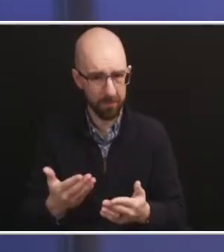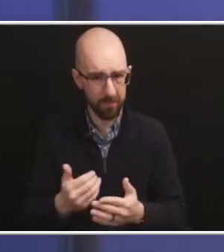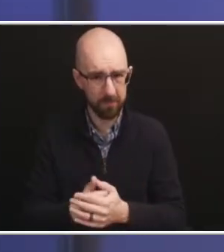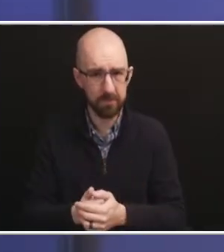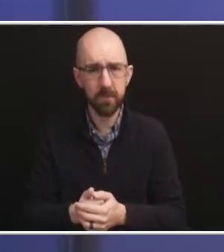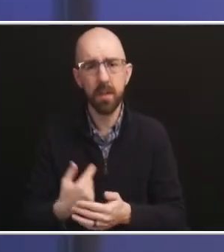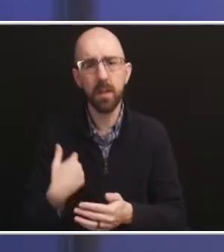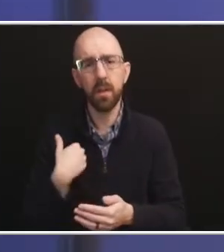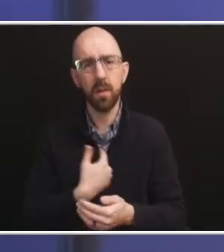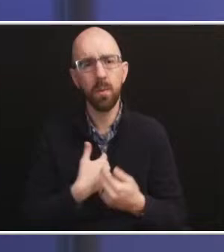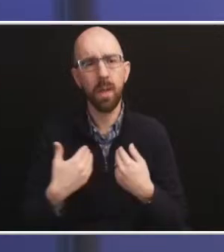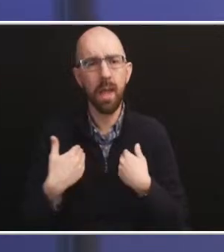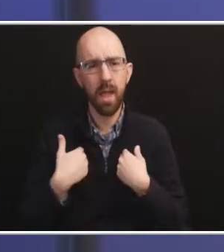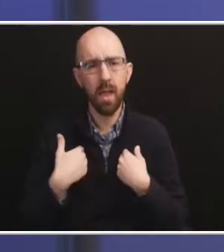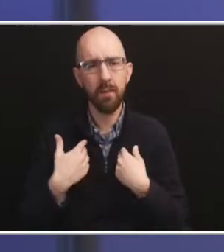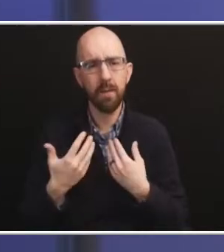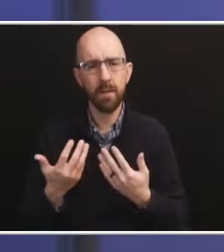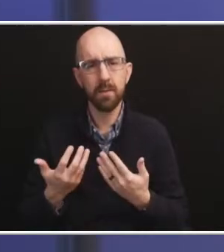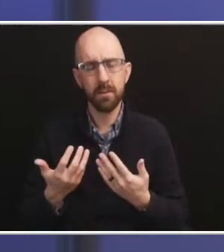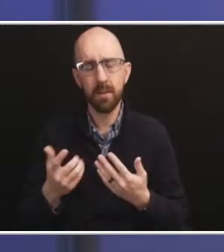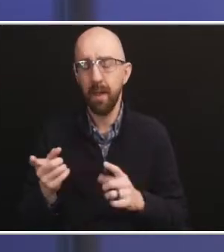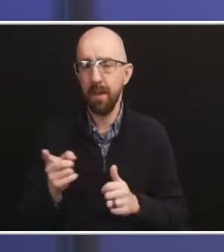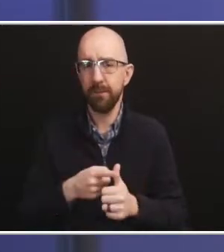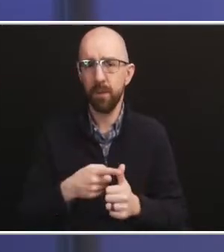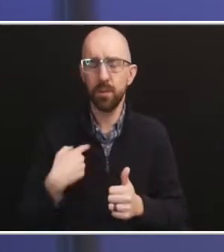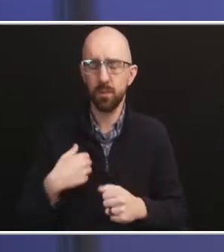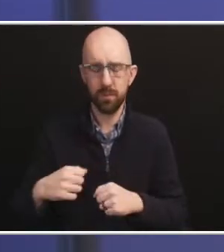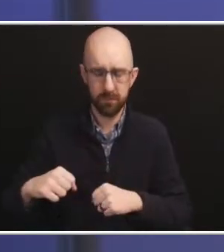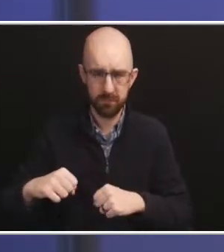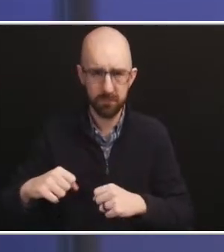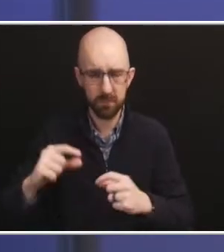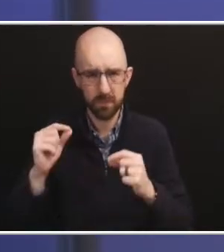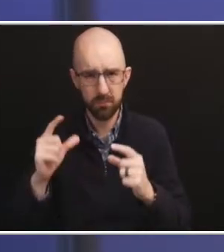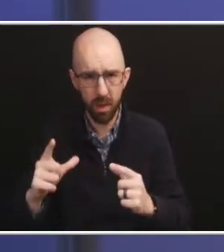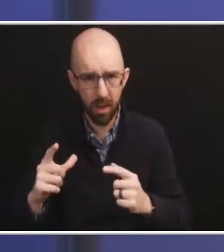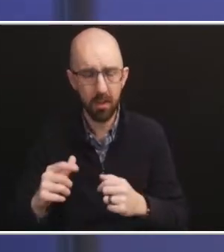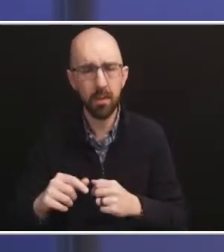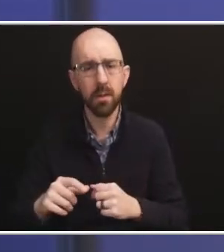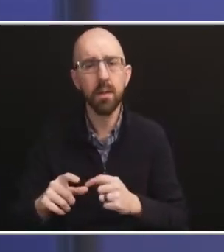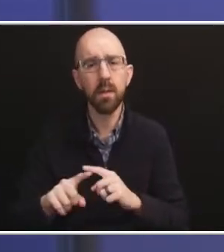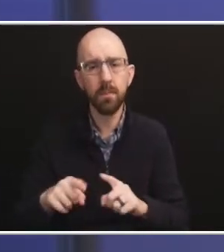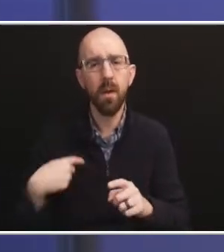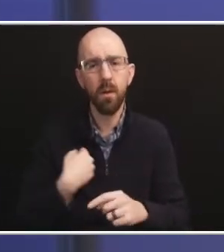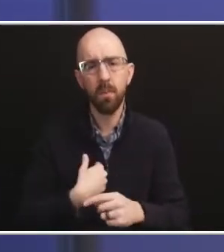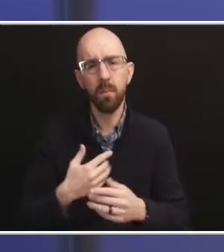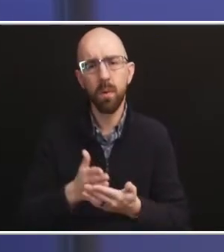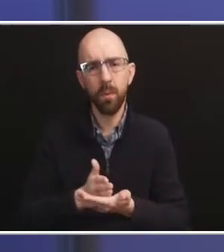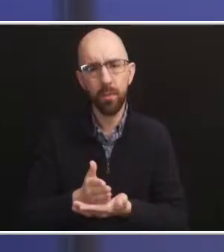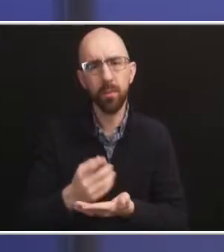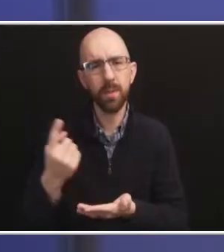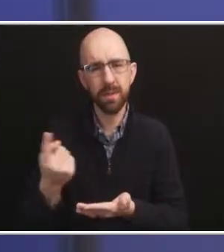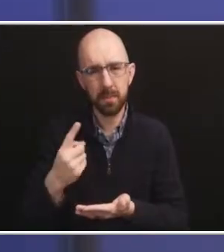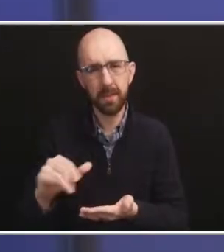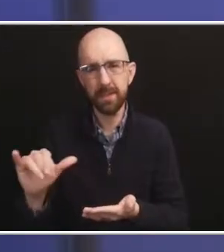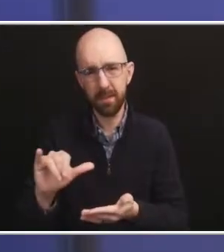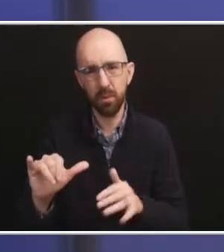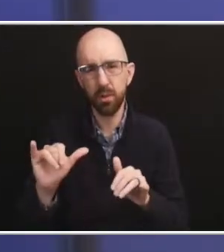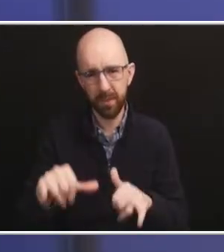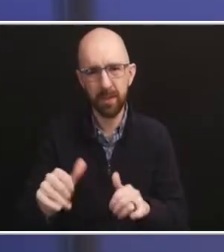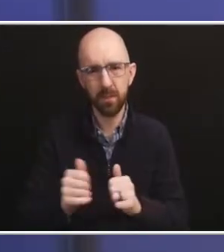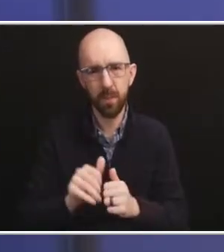caught off guard at first, but we had went through something kind of like this with her